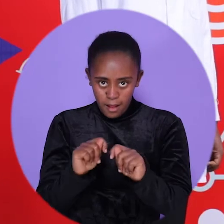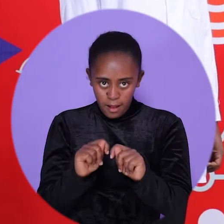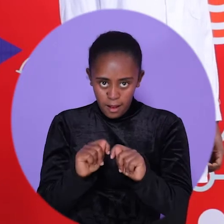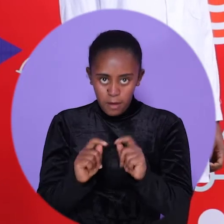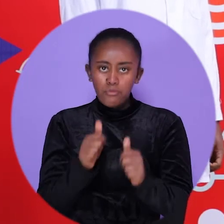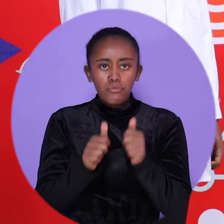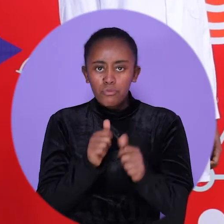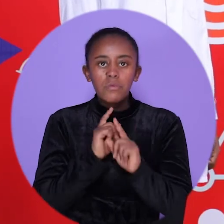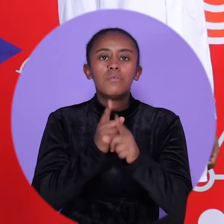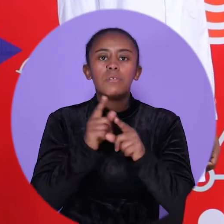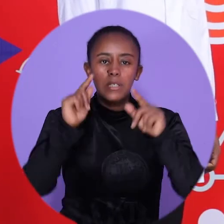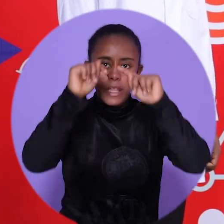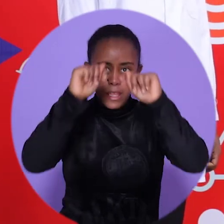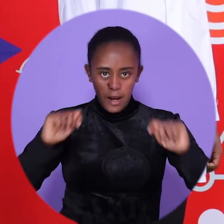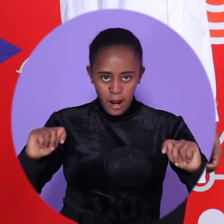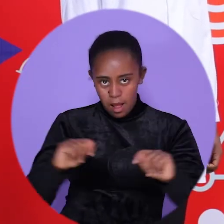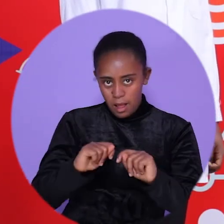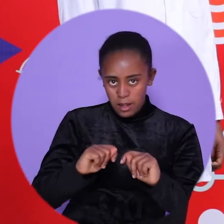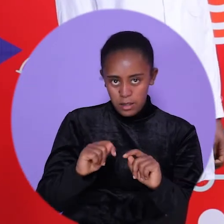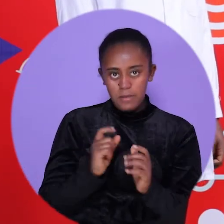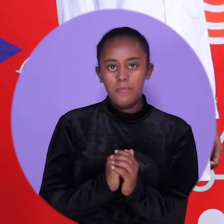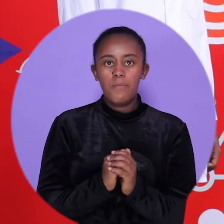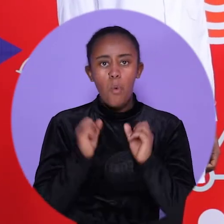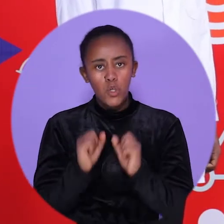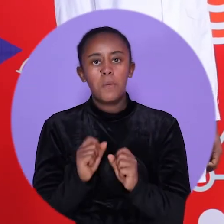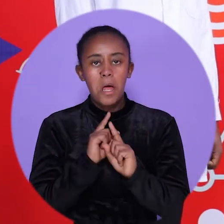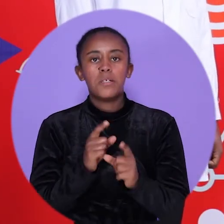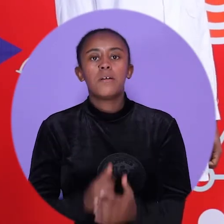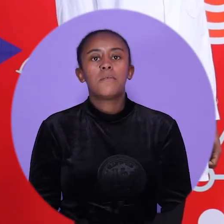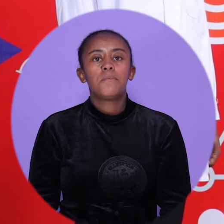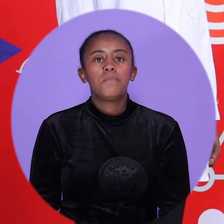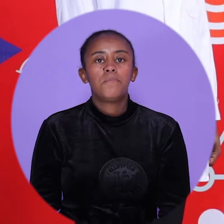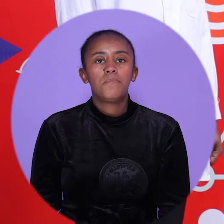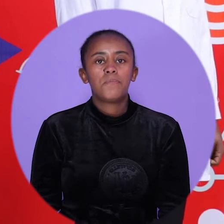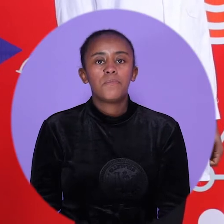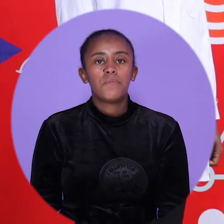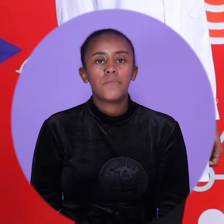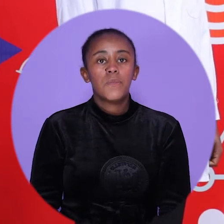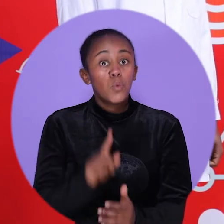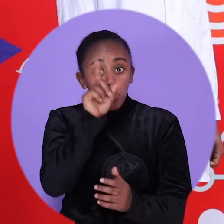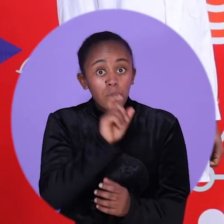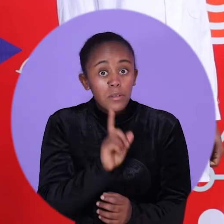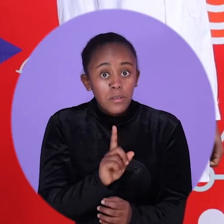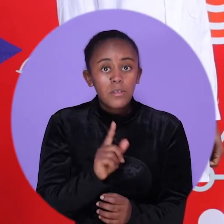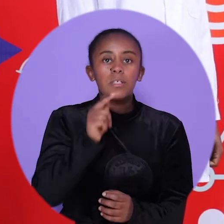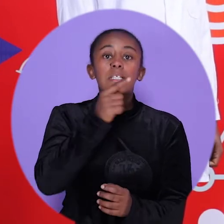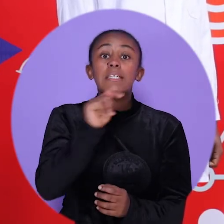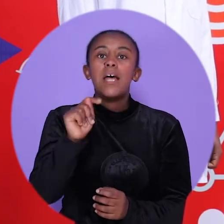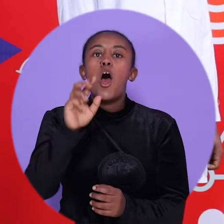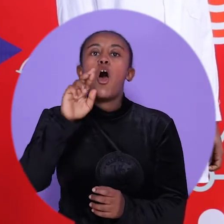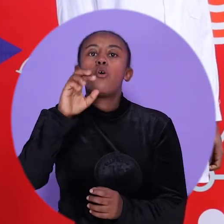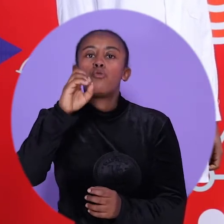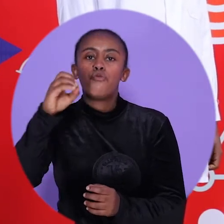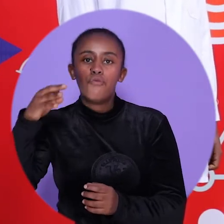question, or what will be the possible answer for this question? The question, it says, the roof is